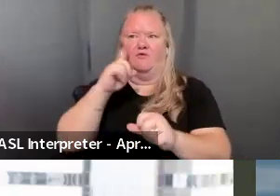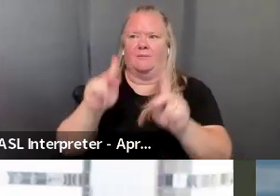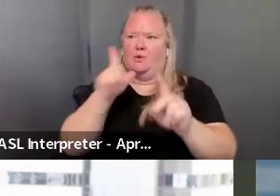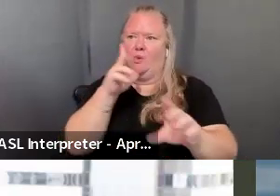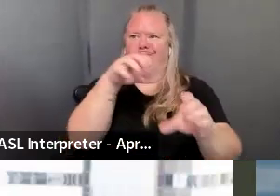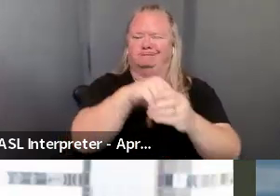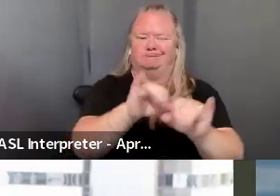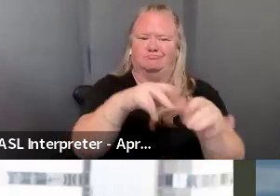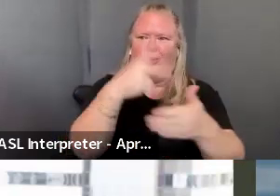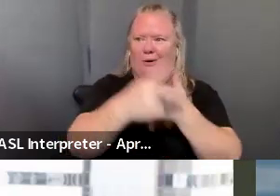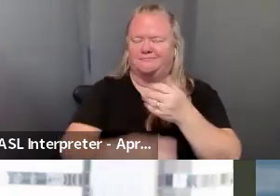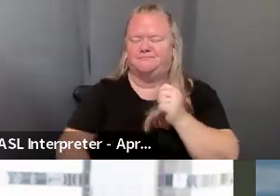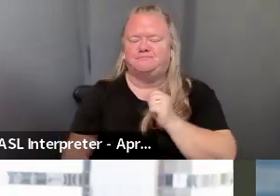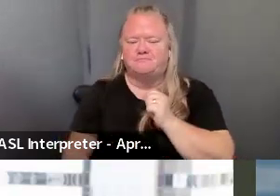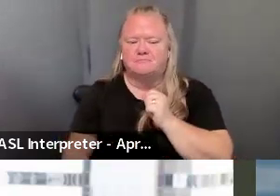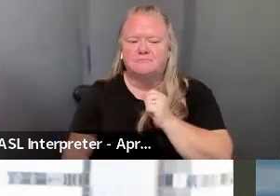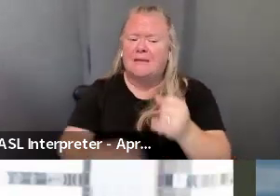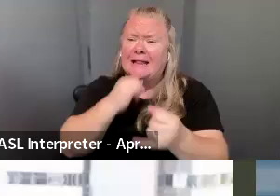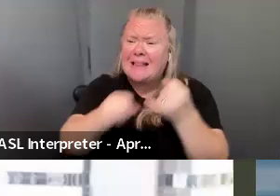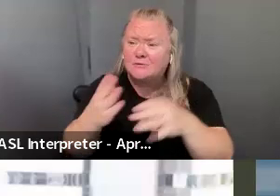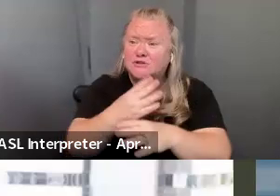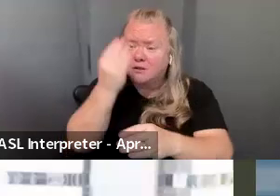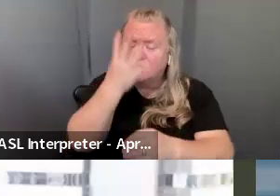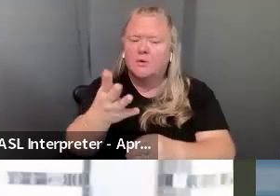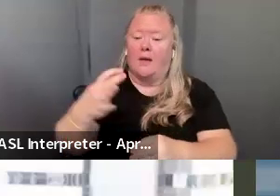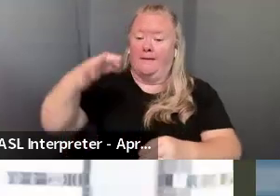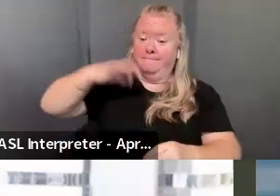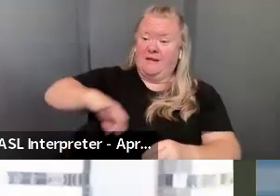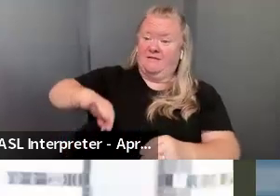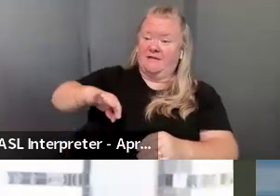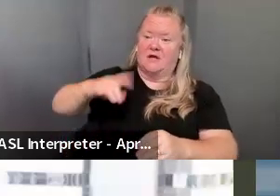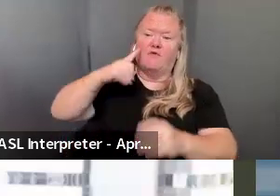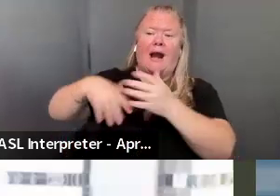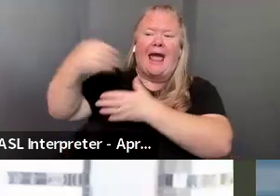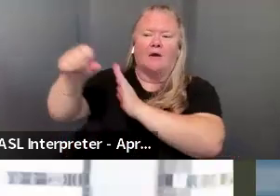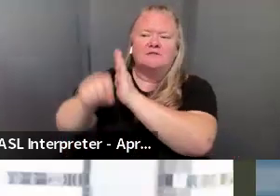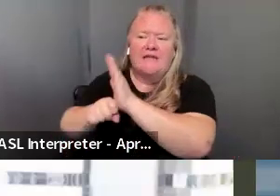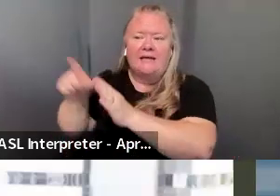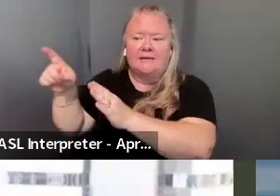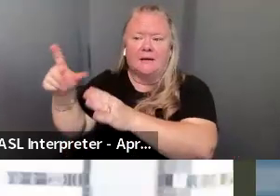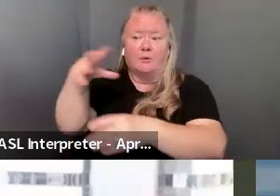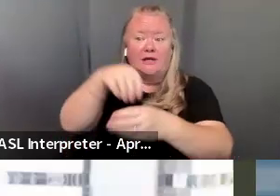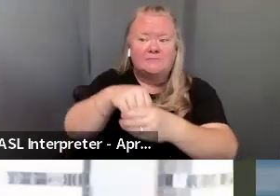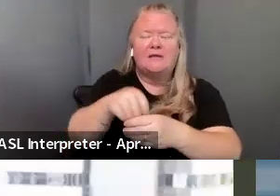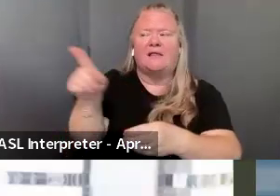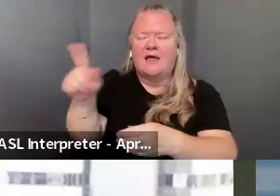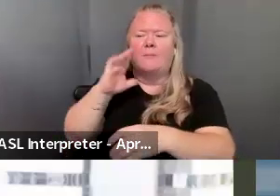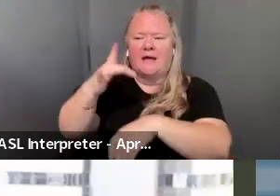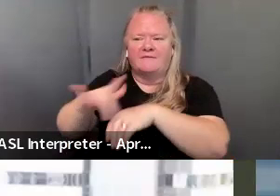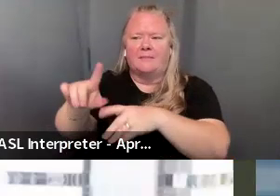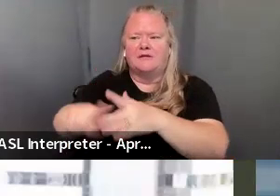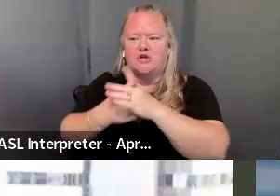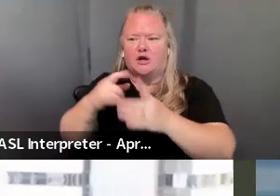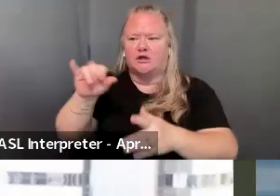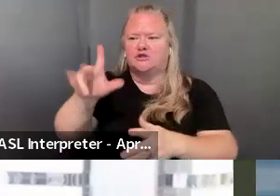participants. And last thing I just want to share about this is that the benefits for out-of-state participants will be available starting